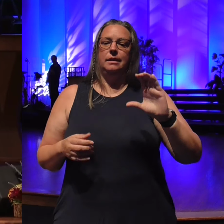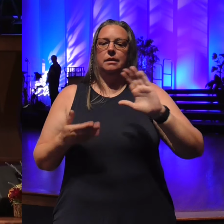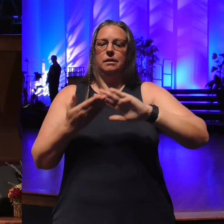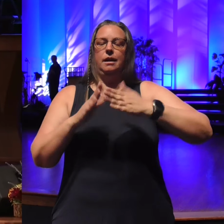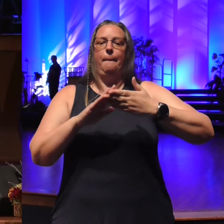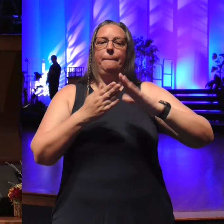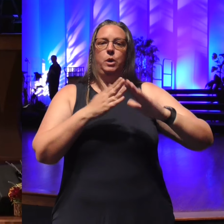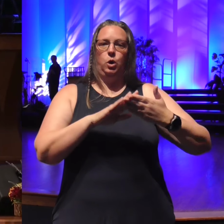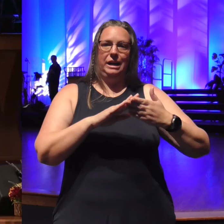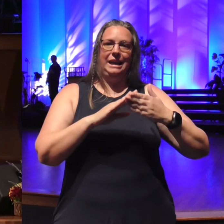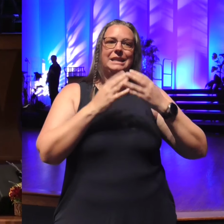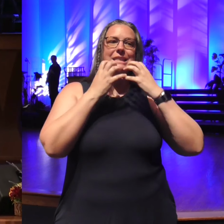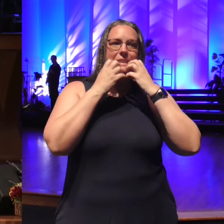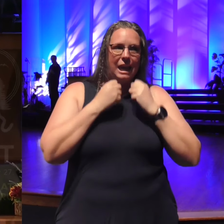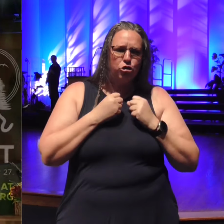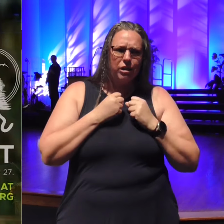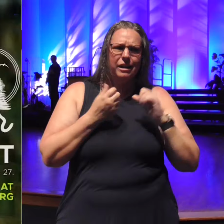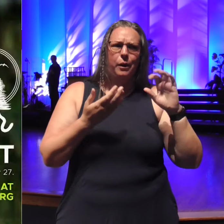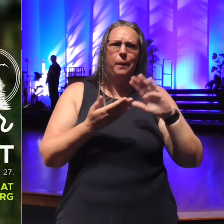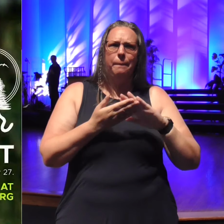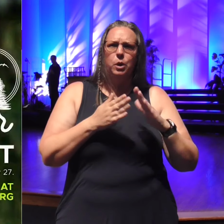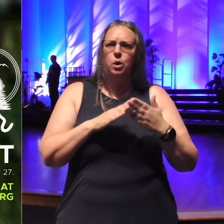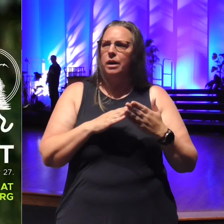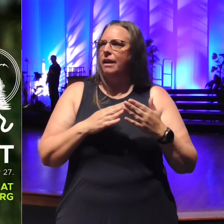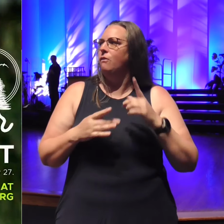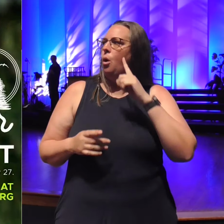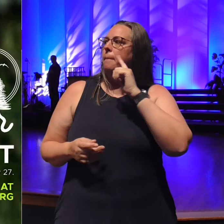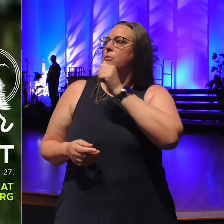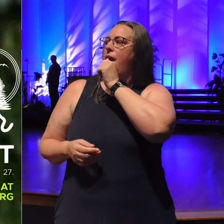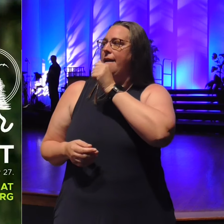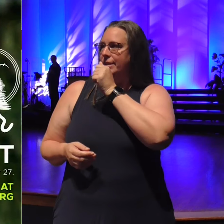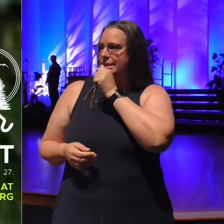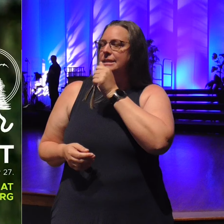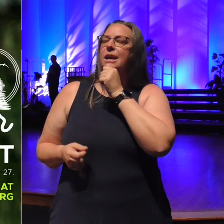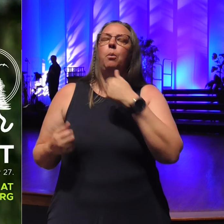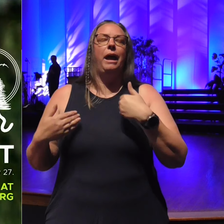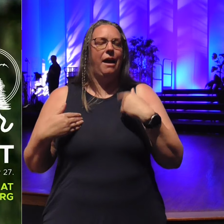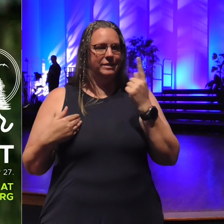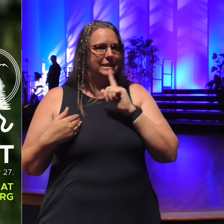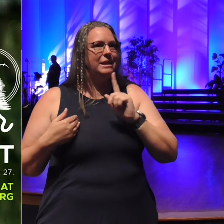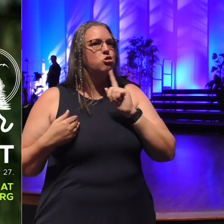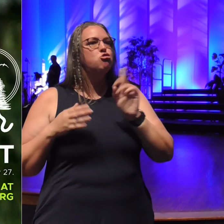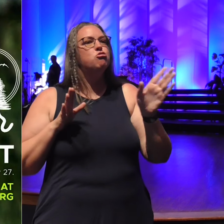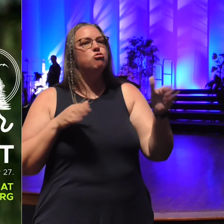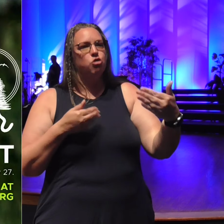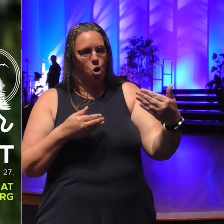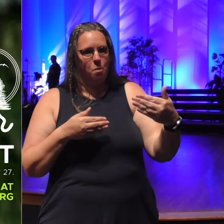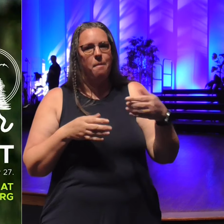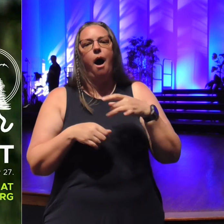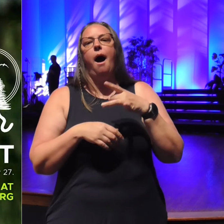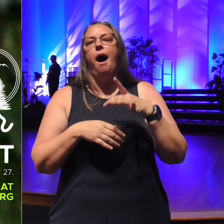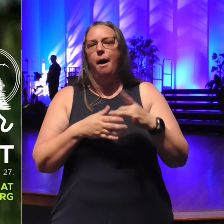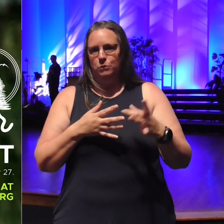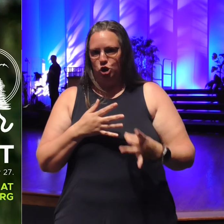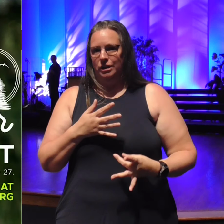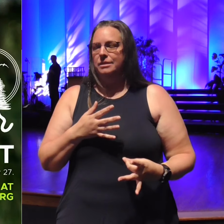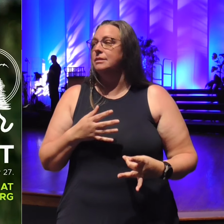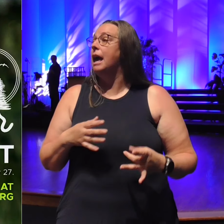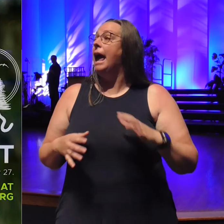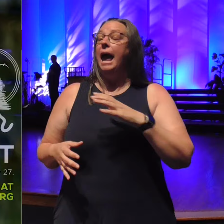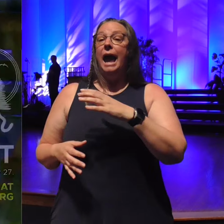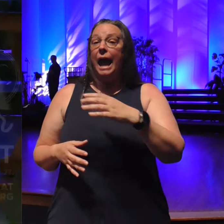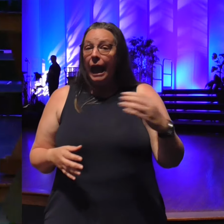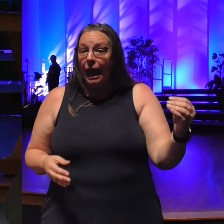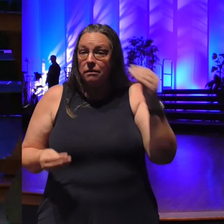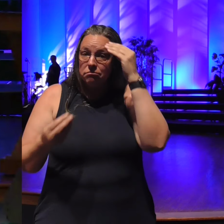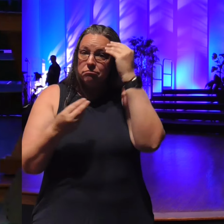community. Really looking forward to that. There's, for privacy people like me, there are single room options available too, which is fantastic. And hey, we're doing some hiring here at Mile